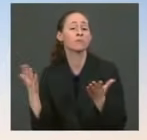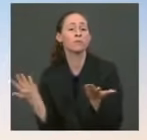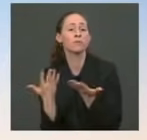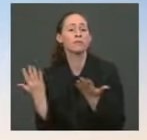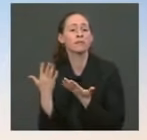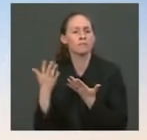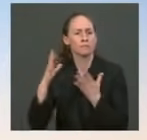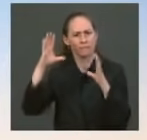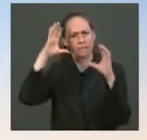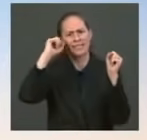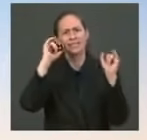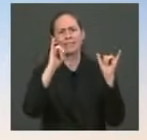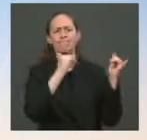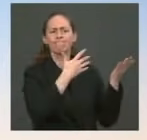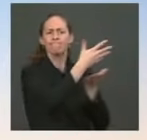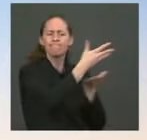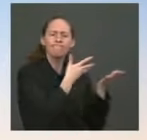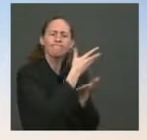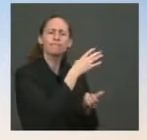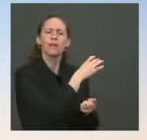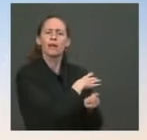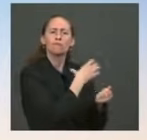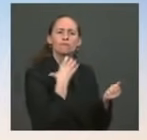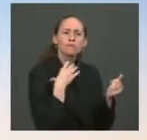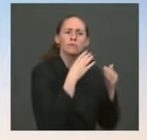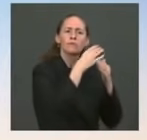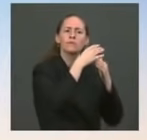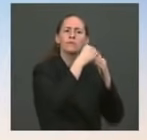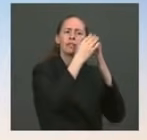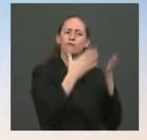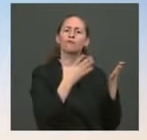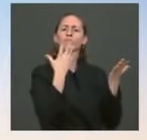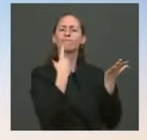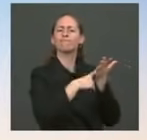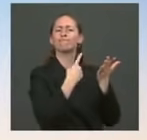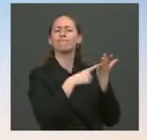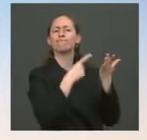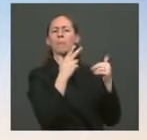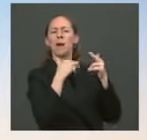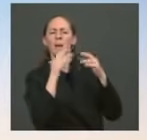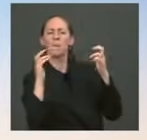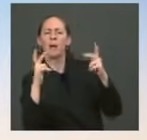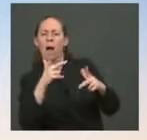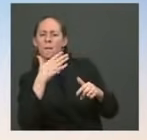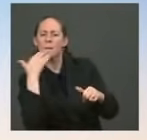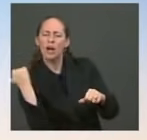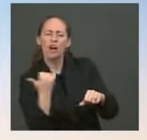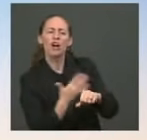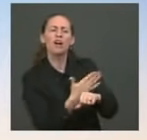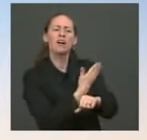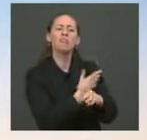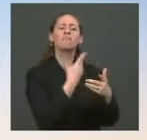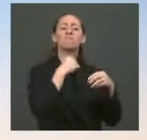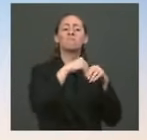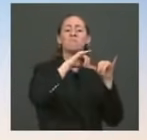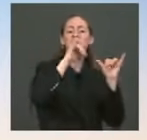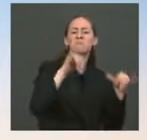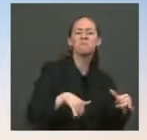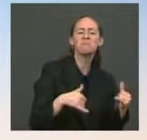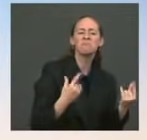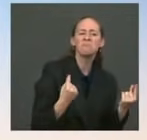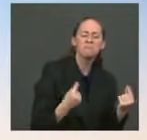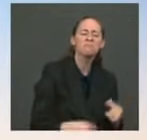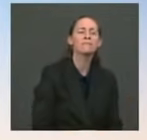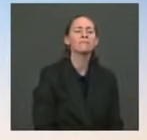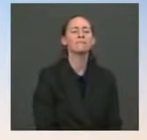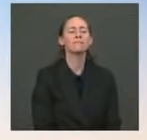and congressional leadership on his Build Back Better agenda and the bipartisan infrastructure deal. They will also discuss passing the continuing resolution,